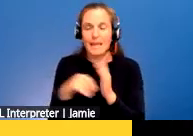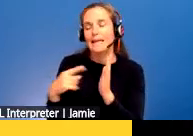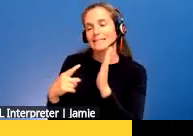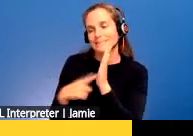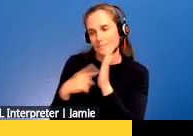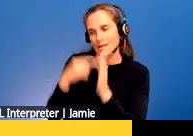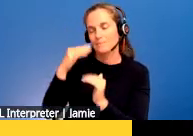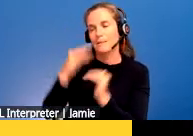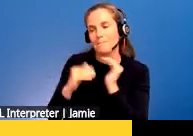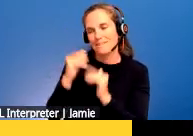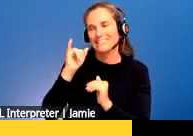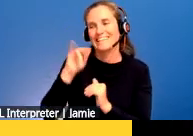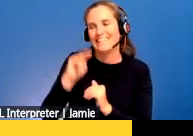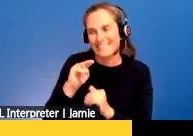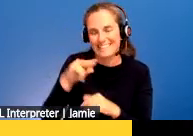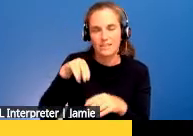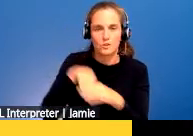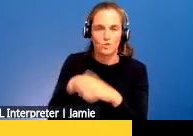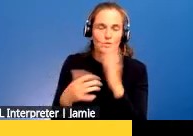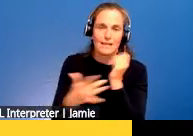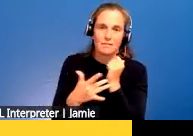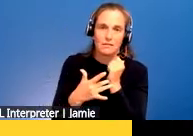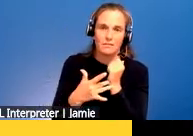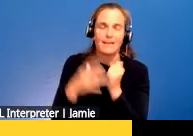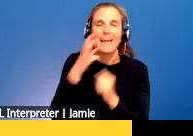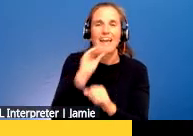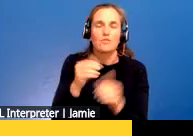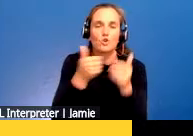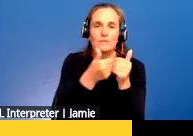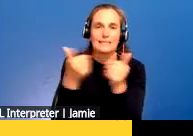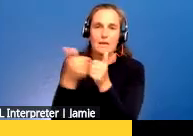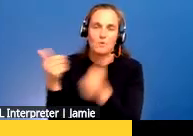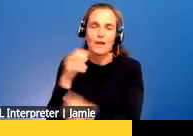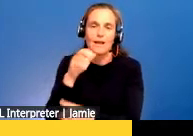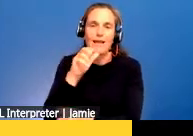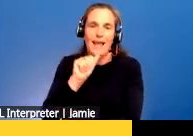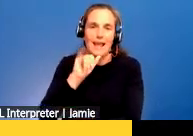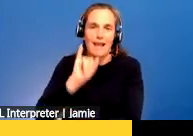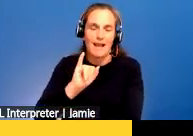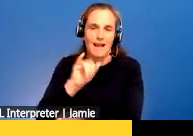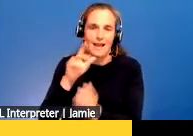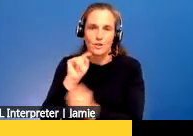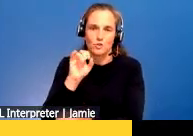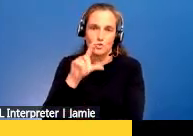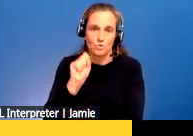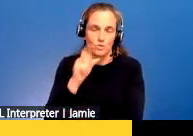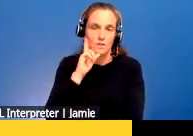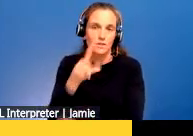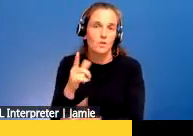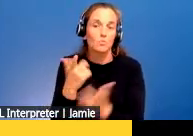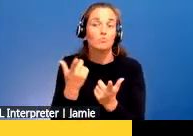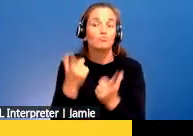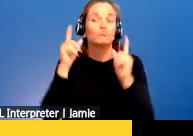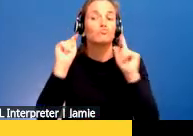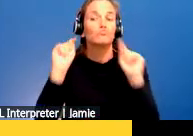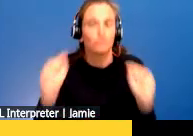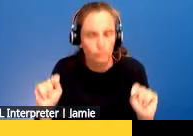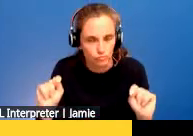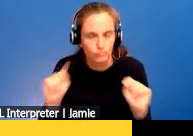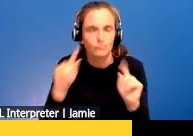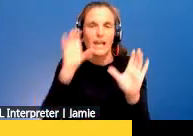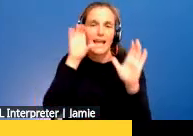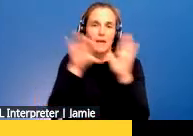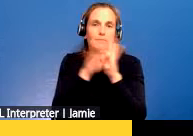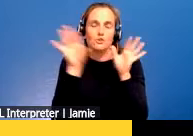now. There are also several standalone AI tools that will generate an attempted image description for a picture,